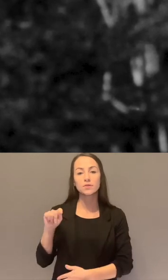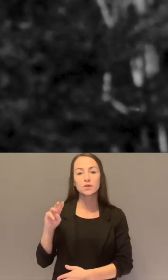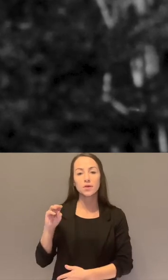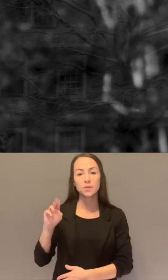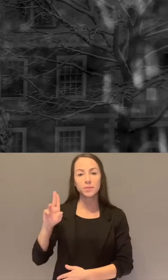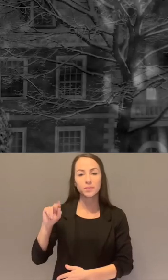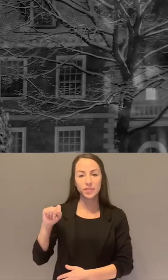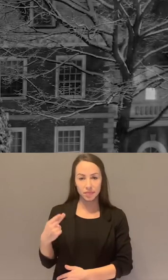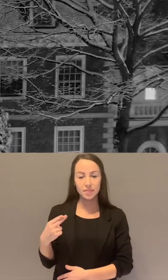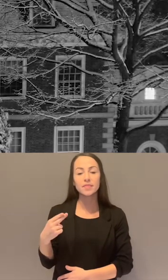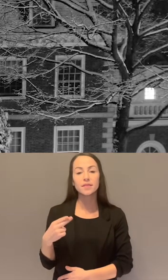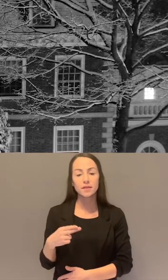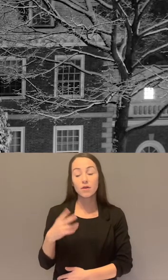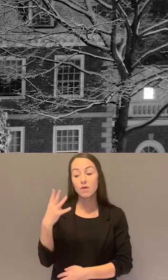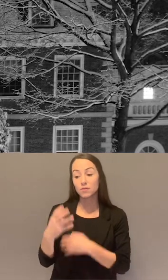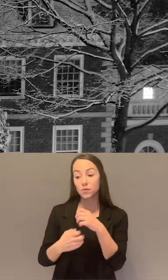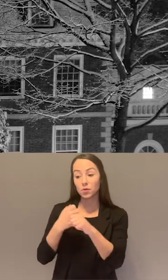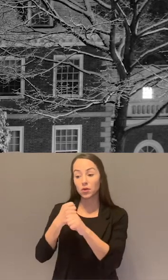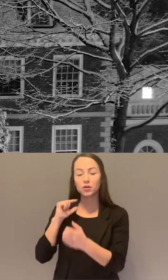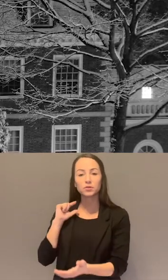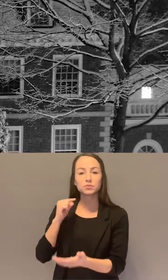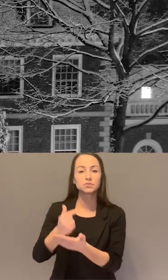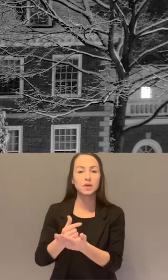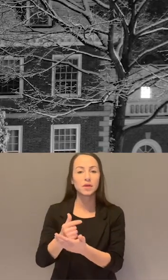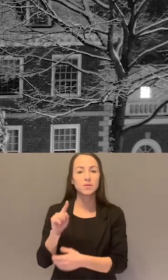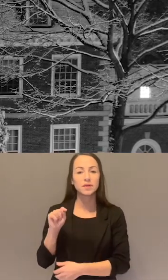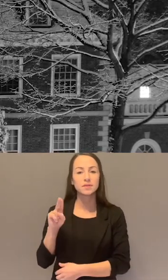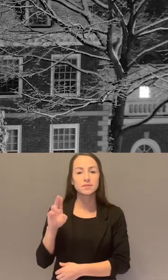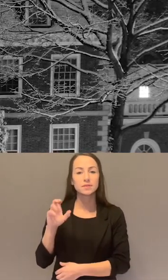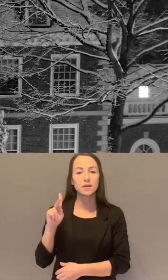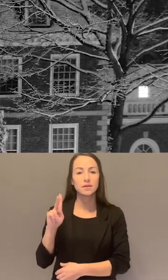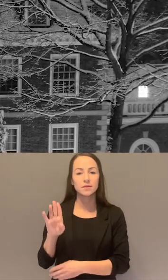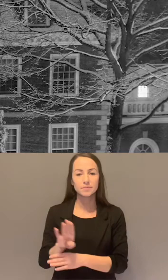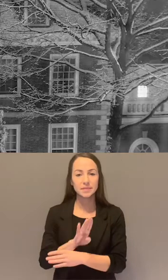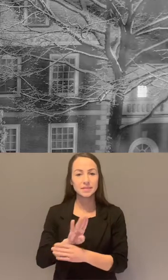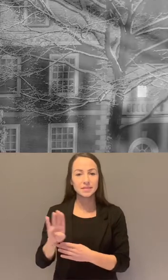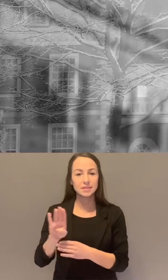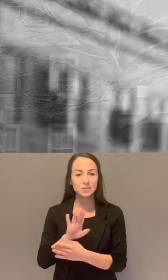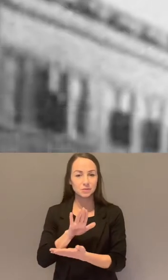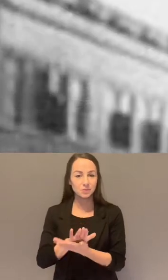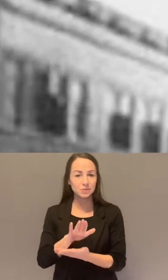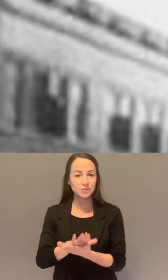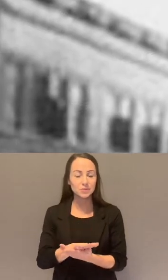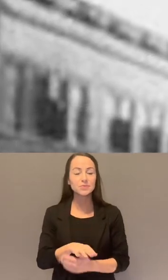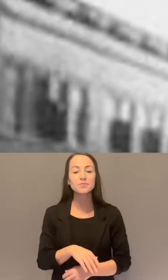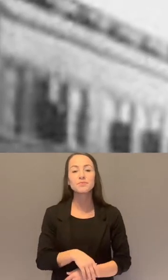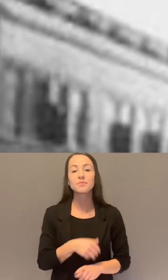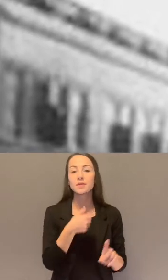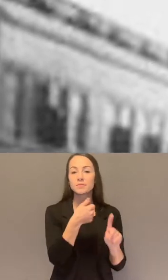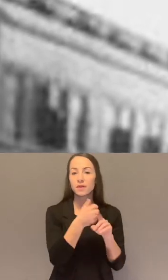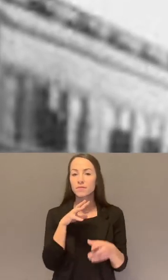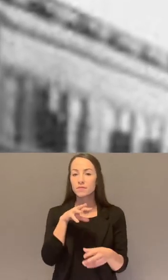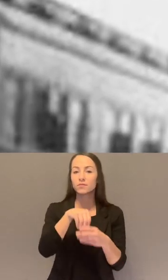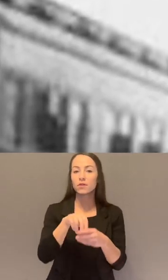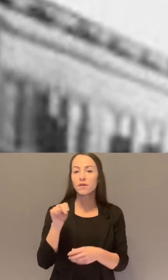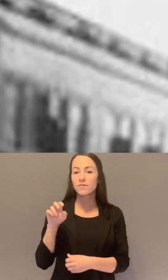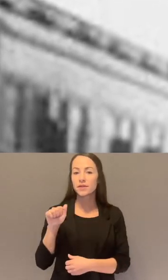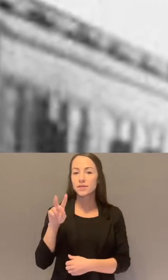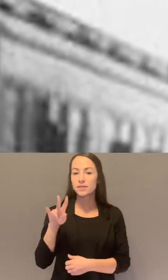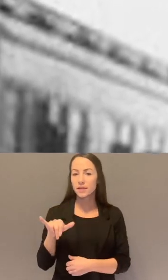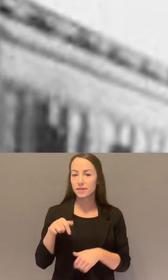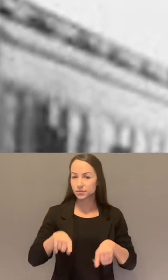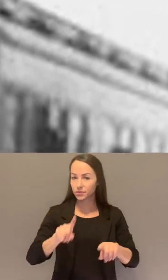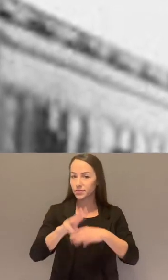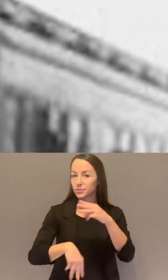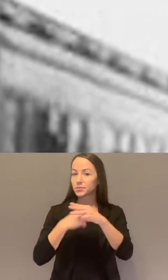16 and graduated 4 years later from the Tuck Business School. And he served in the Navy in